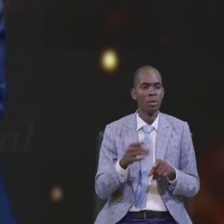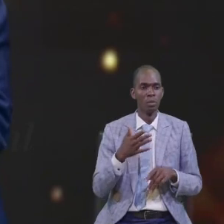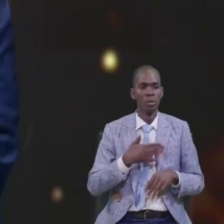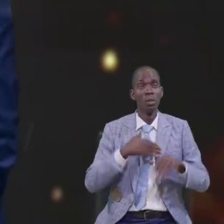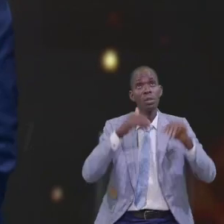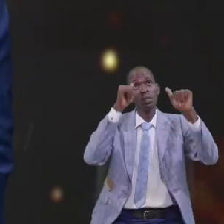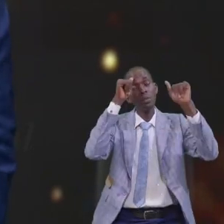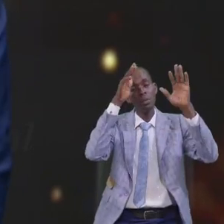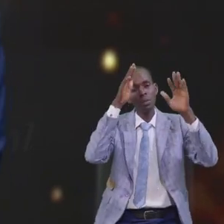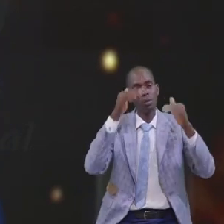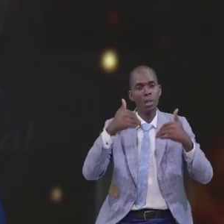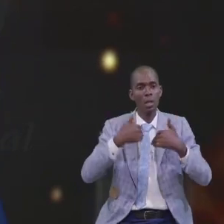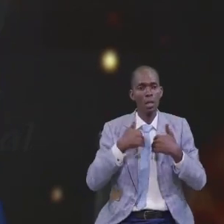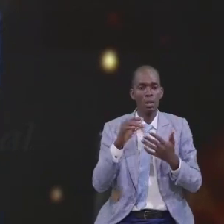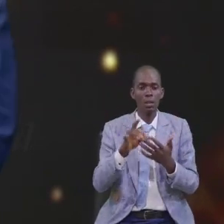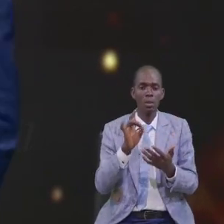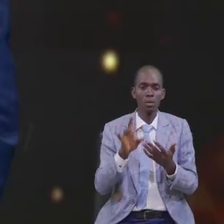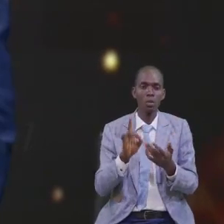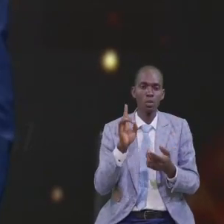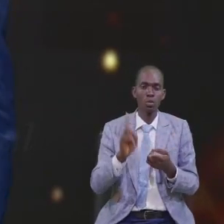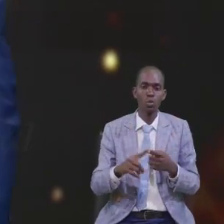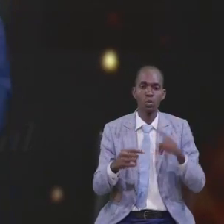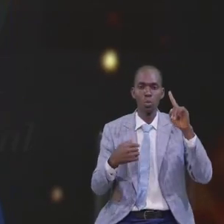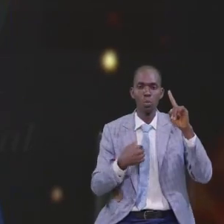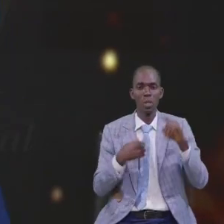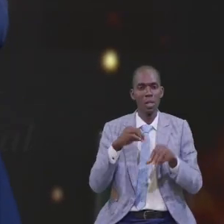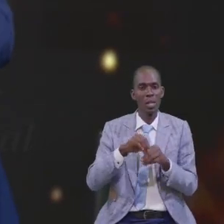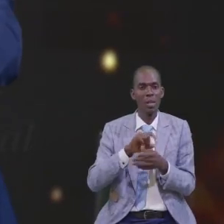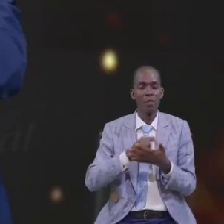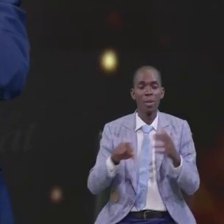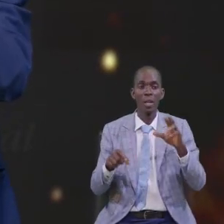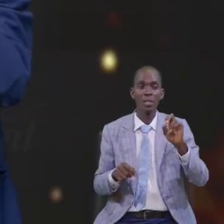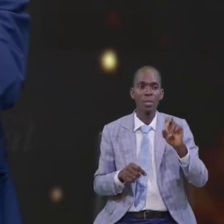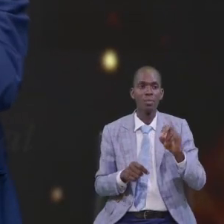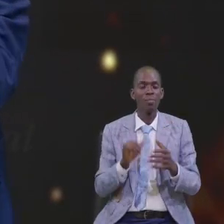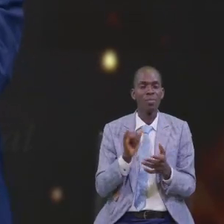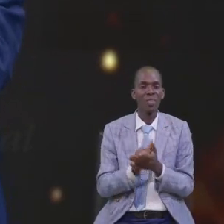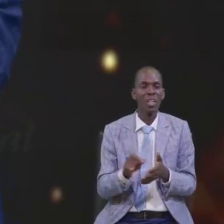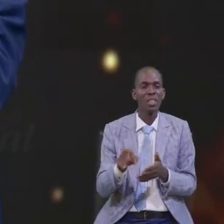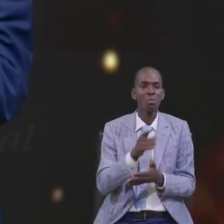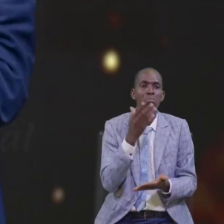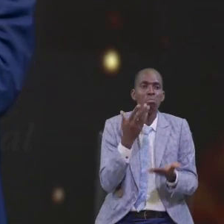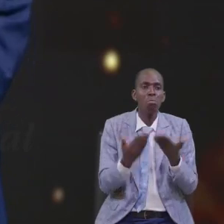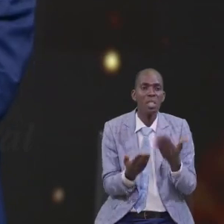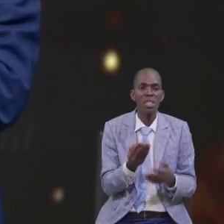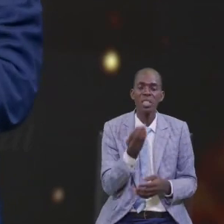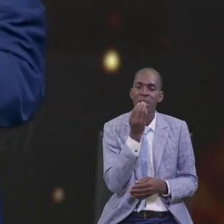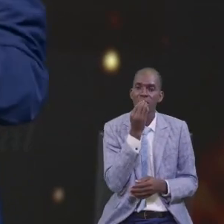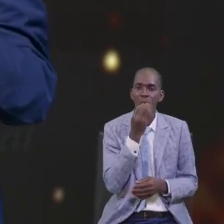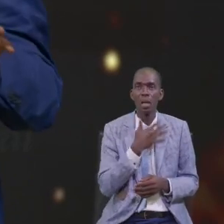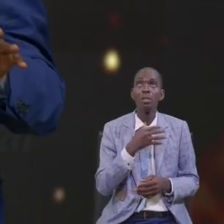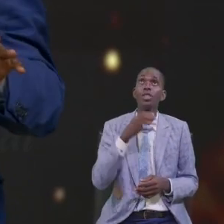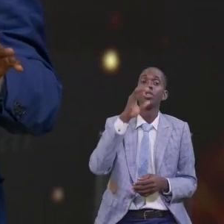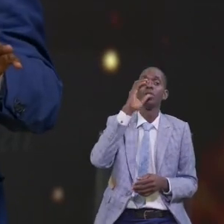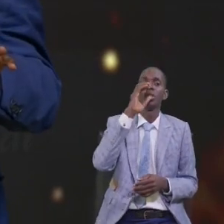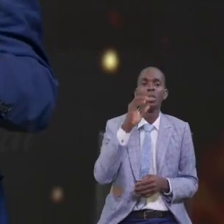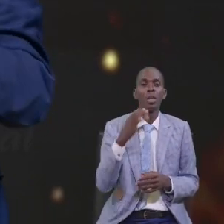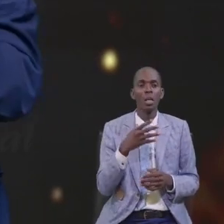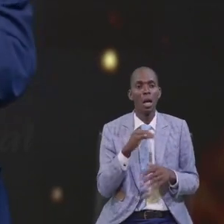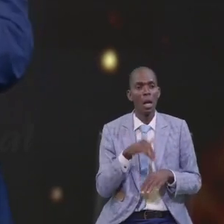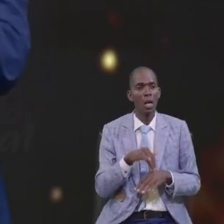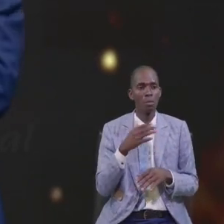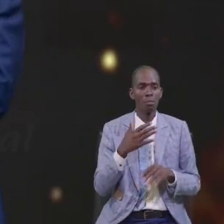Father has appointed unto me. Verse 30, it says that ye may eat and